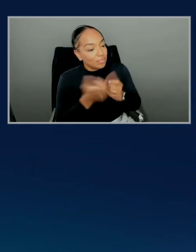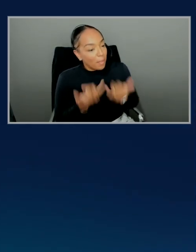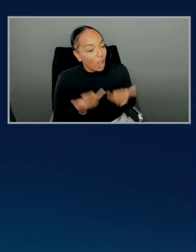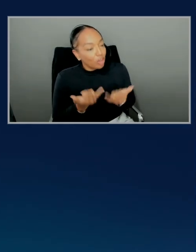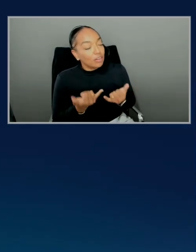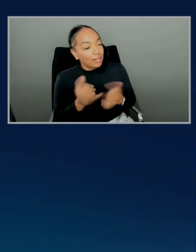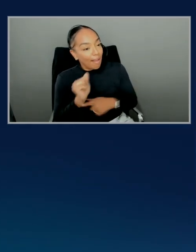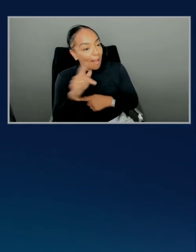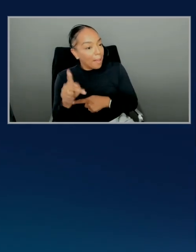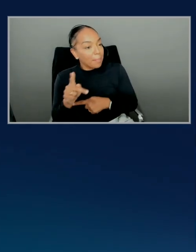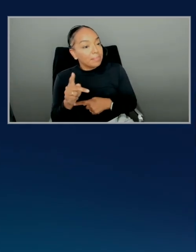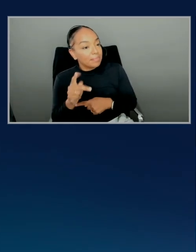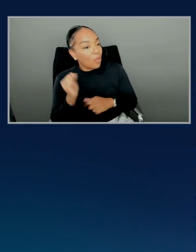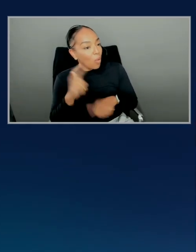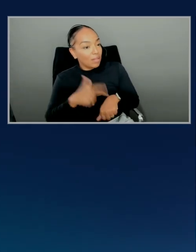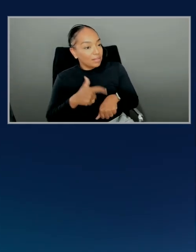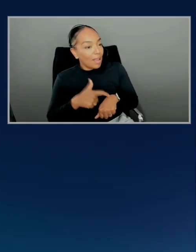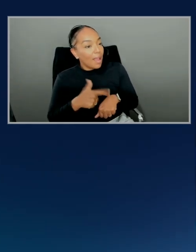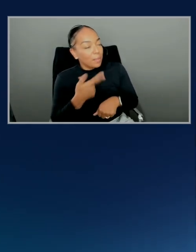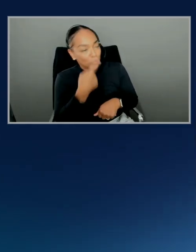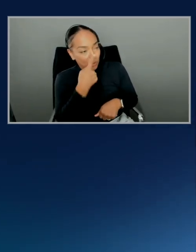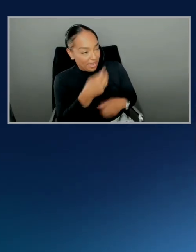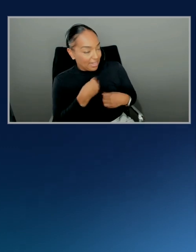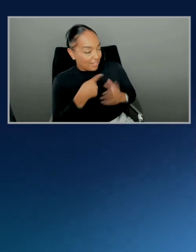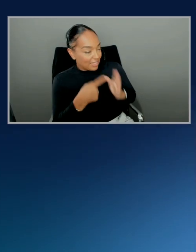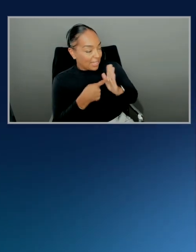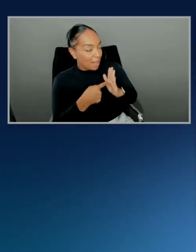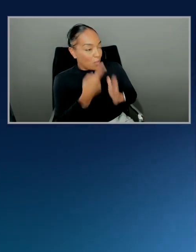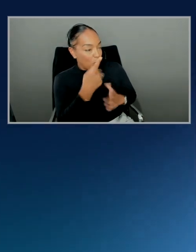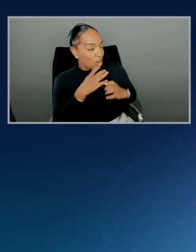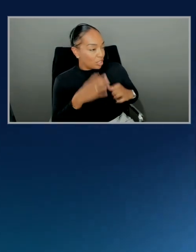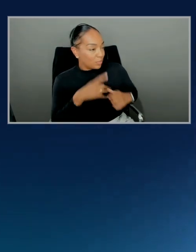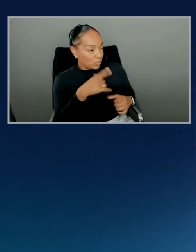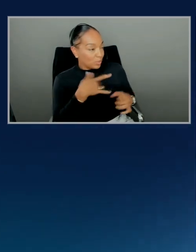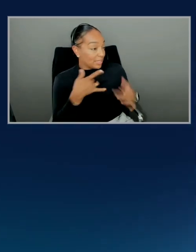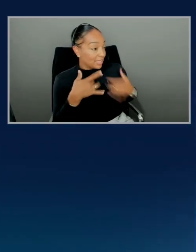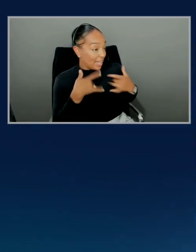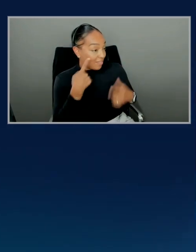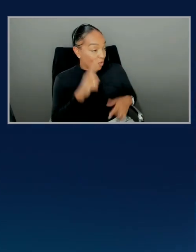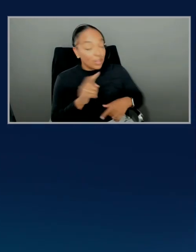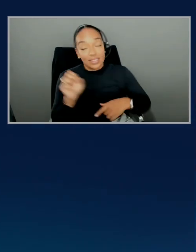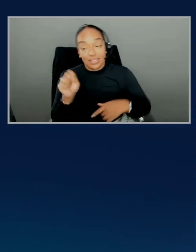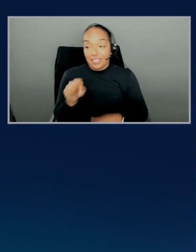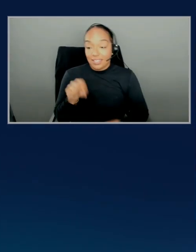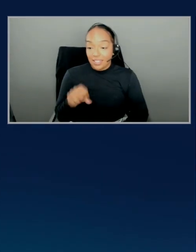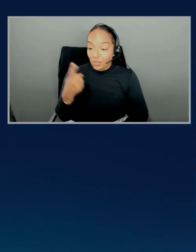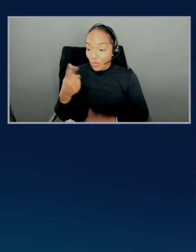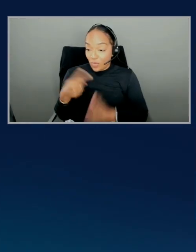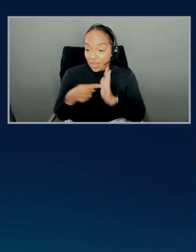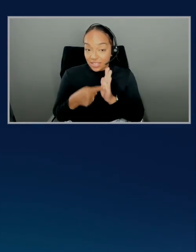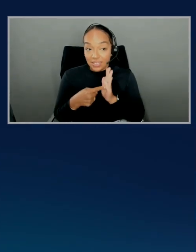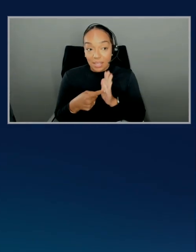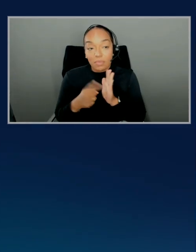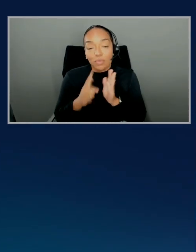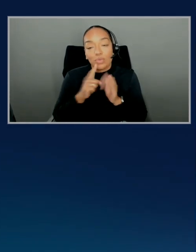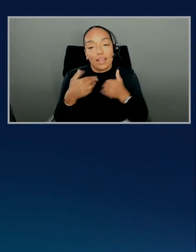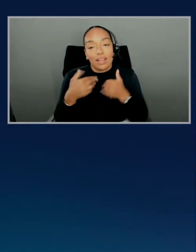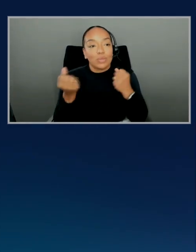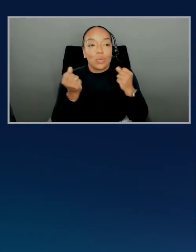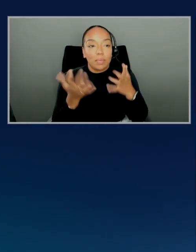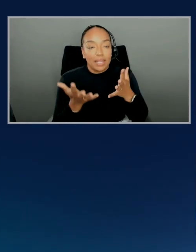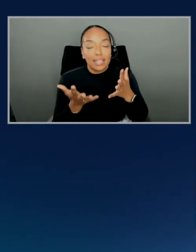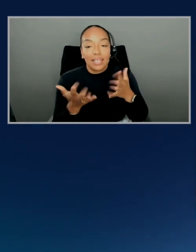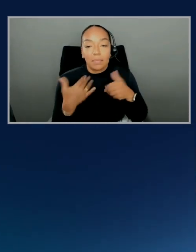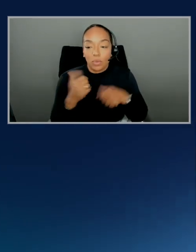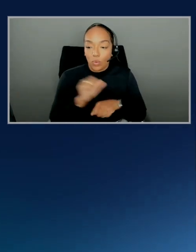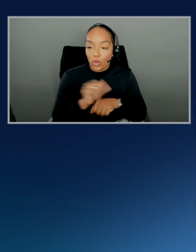give a concrete example of a customer that you're excited about? Yeah, one example, there's so many. We're working with